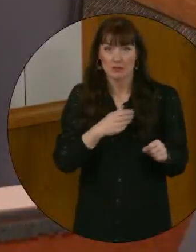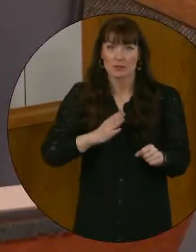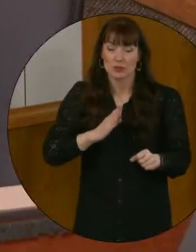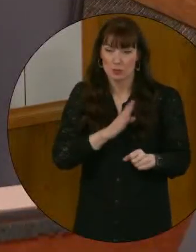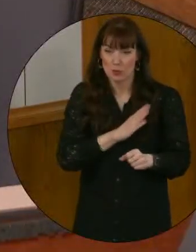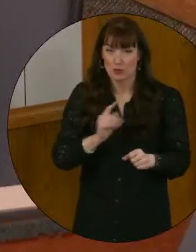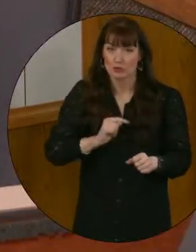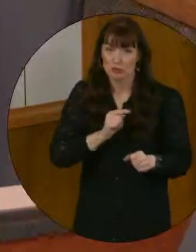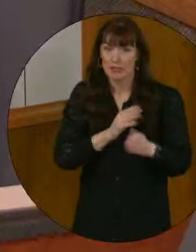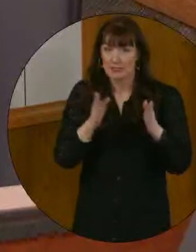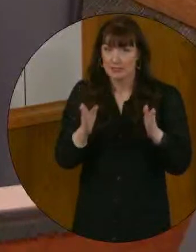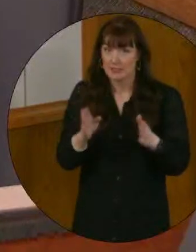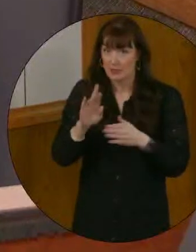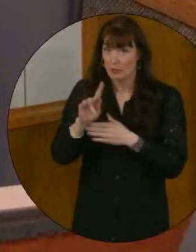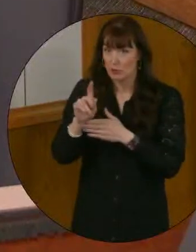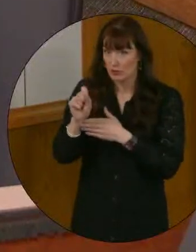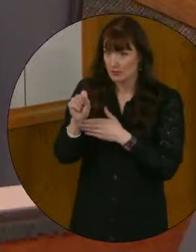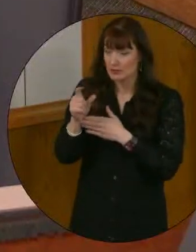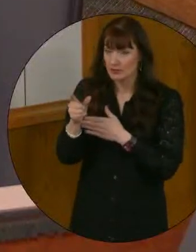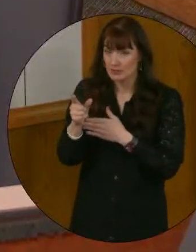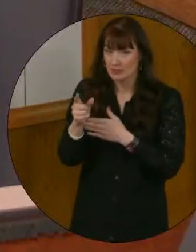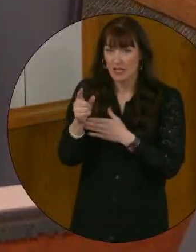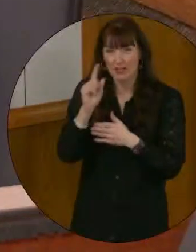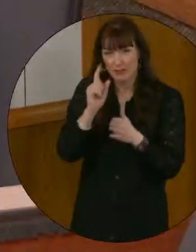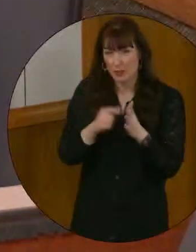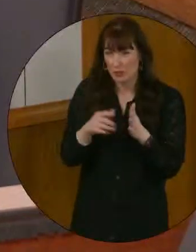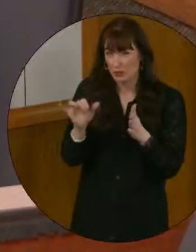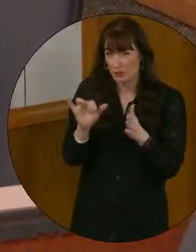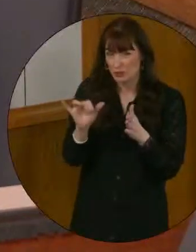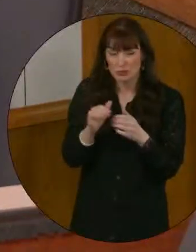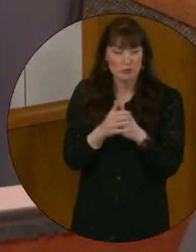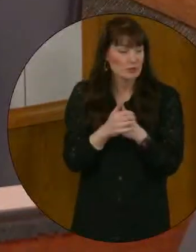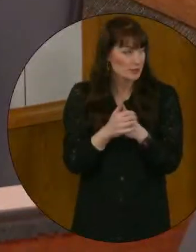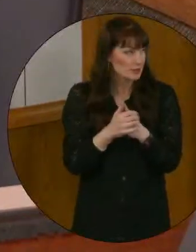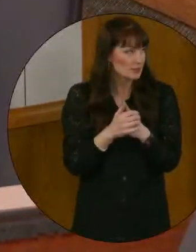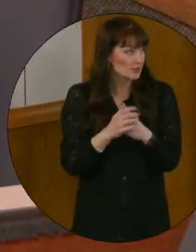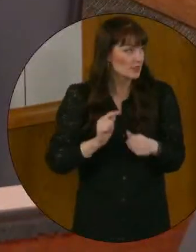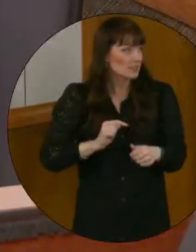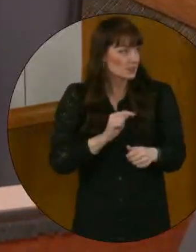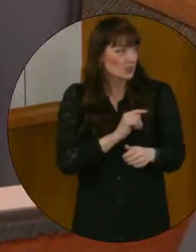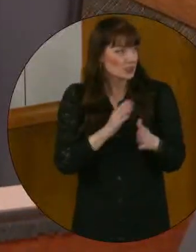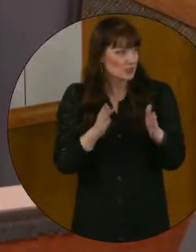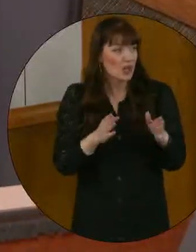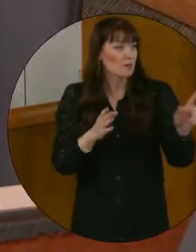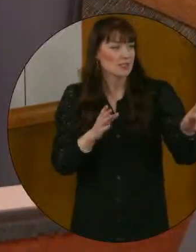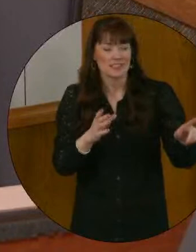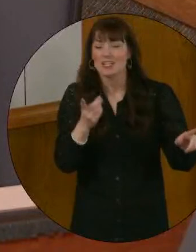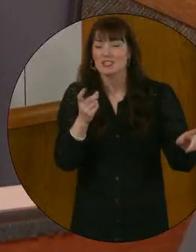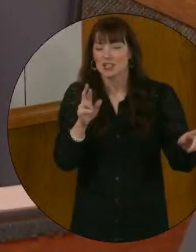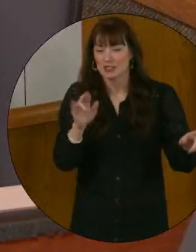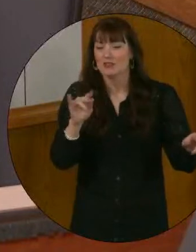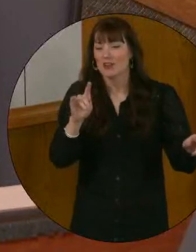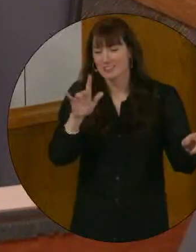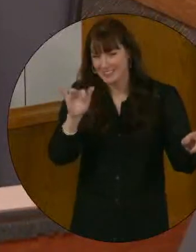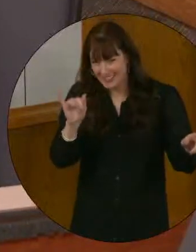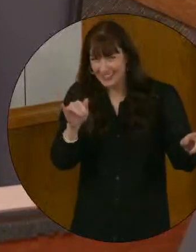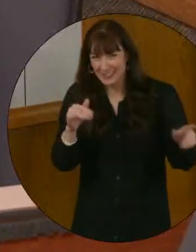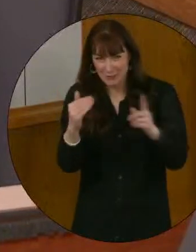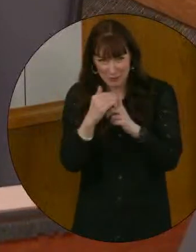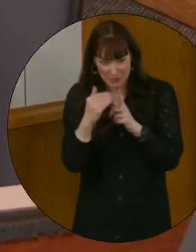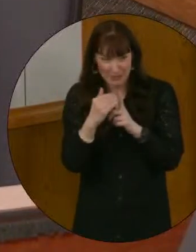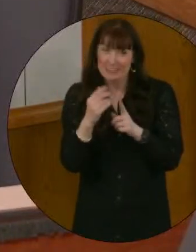think from what I also saw in Trustee Dr. Rafalski just kind of reminded me, it was